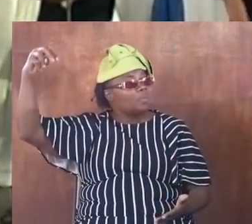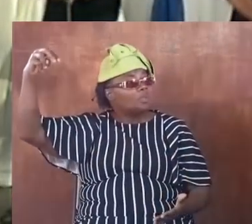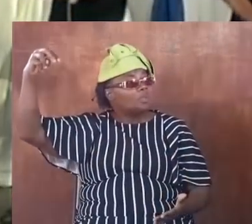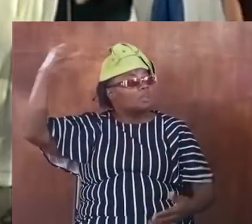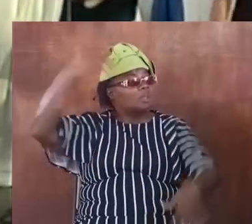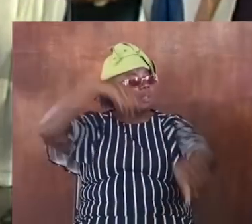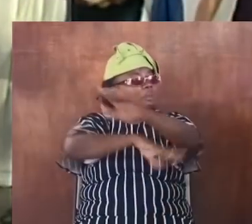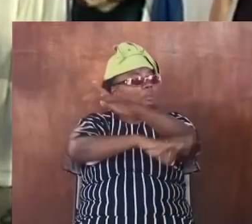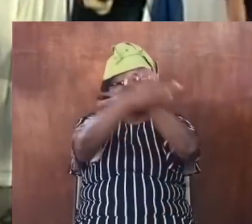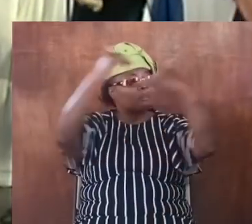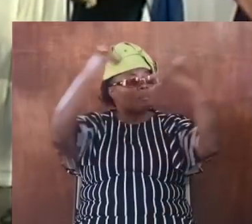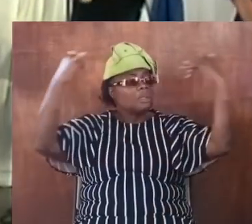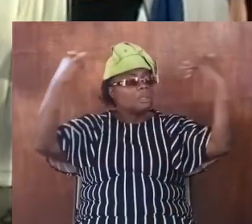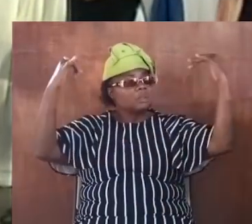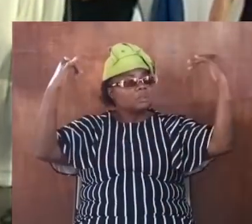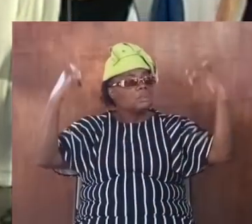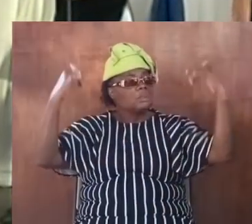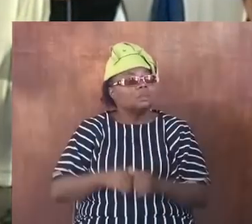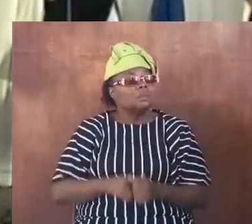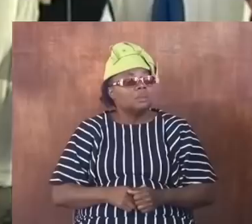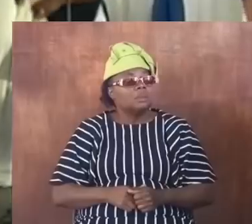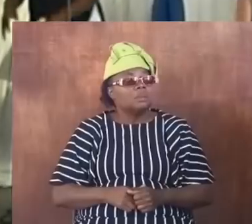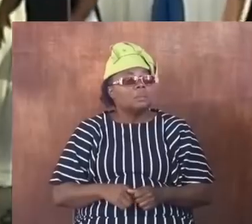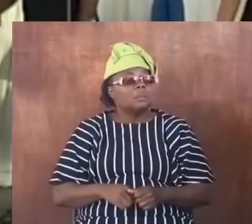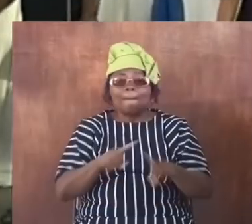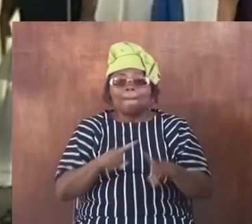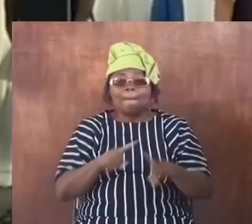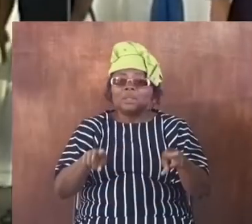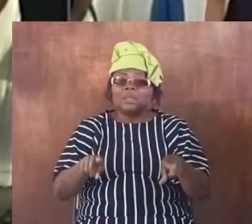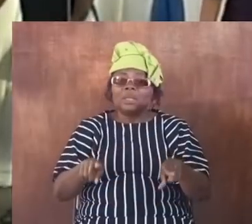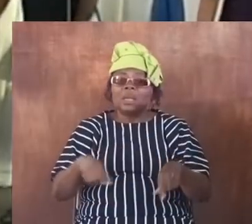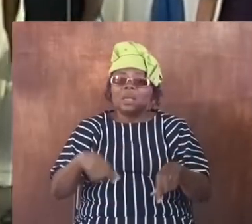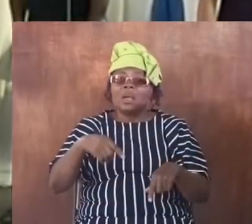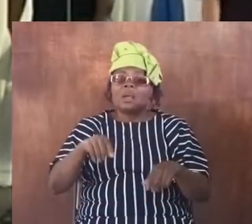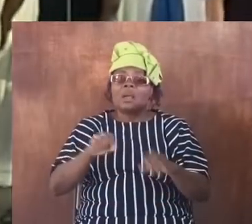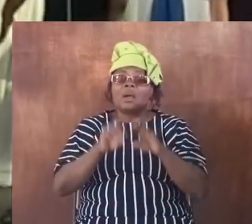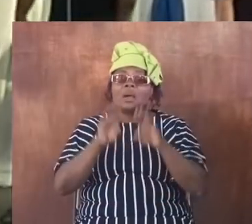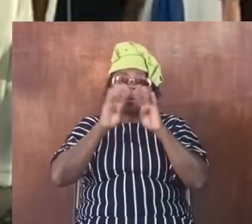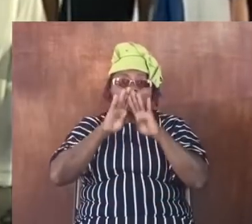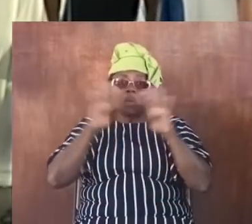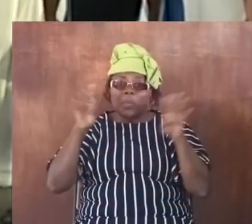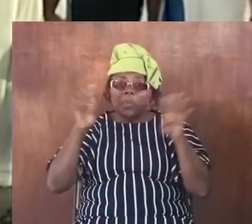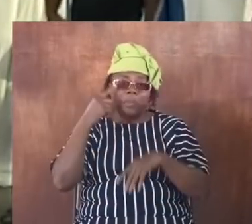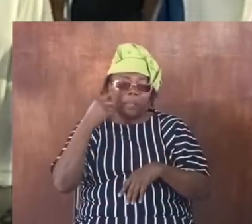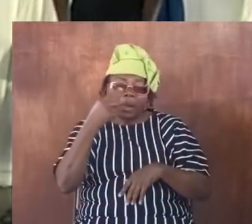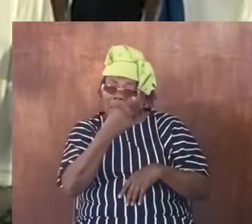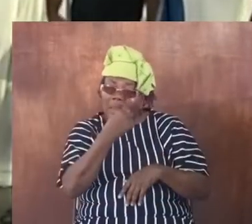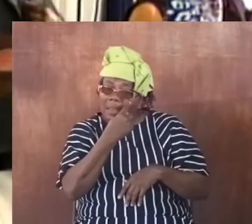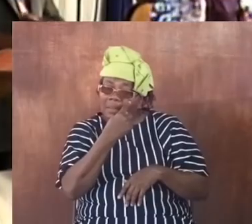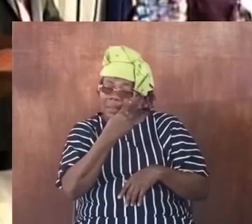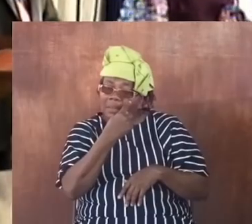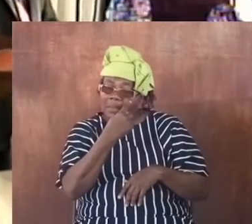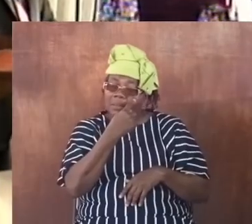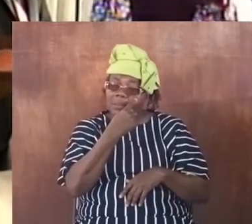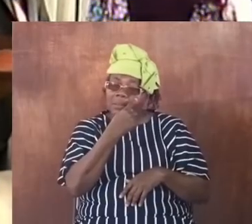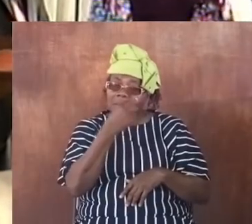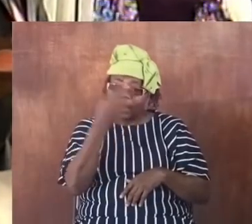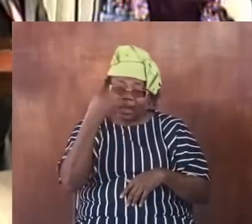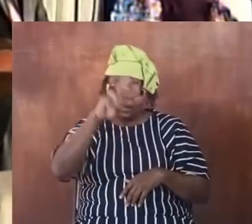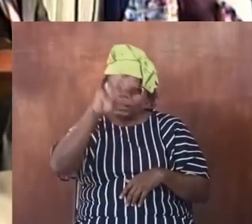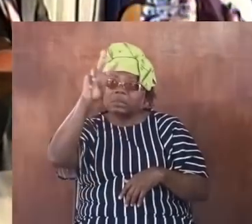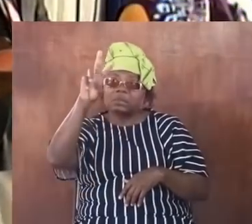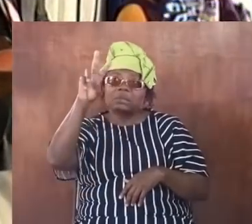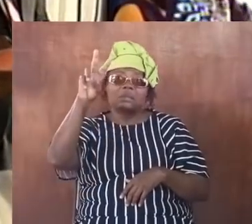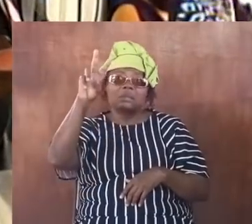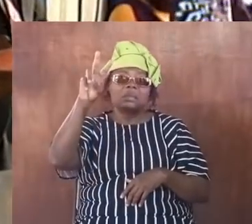evidence. But since God has opened my eyes, you have not seen my urology. God did